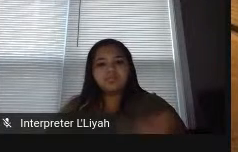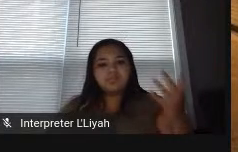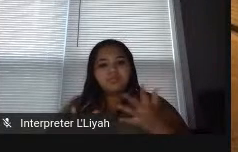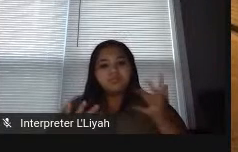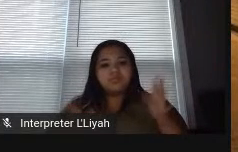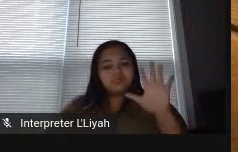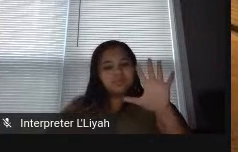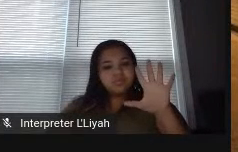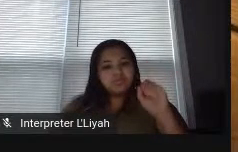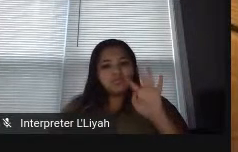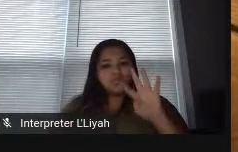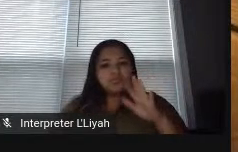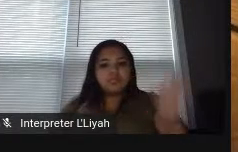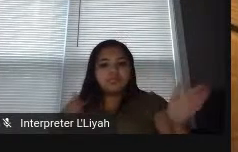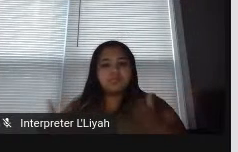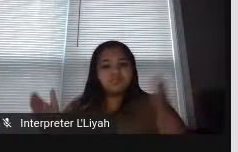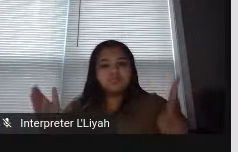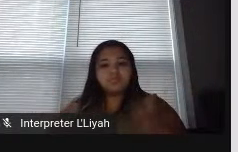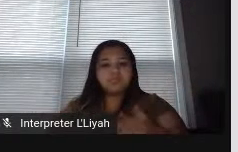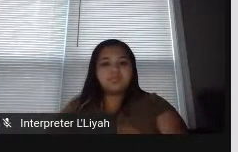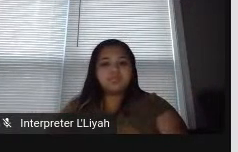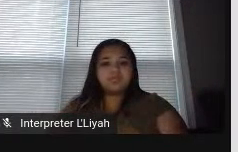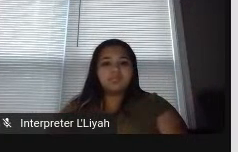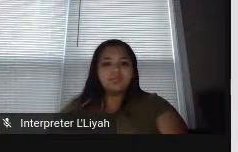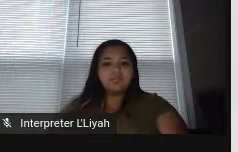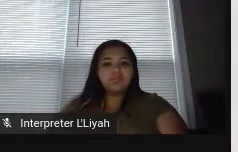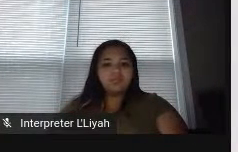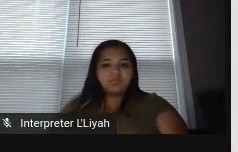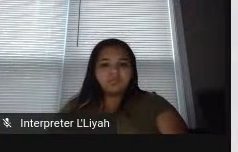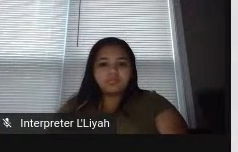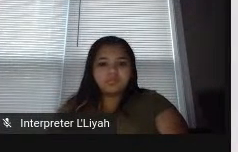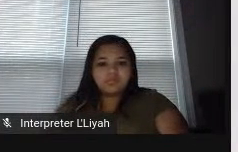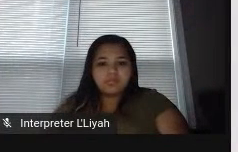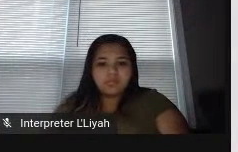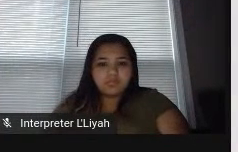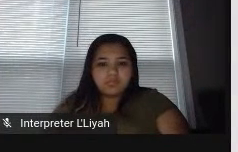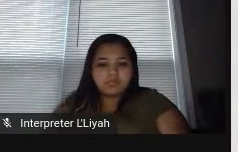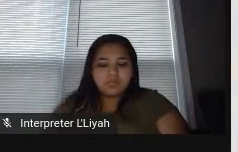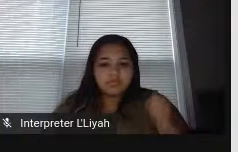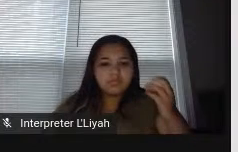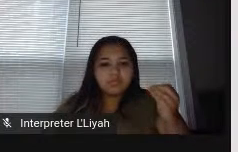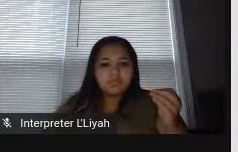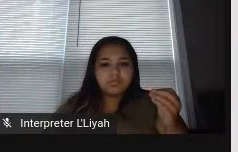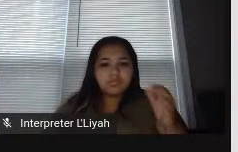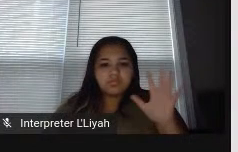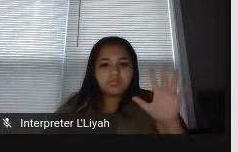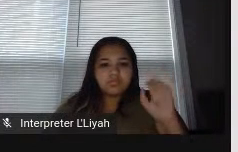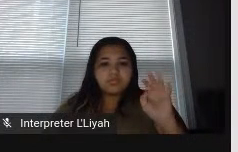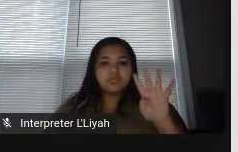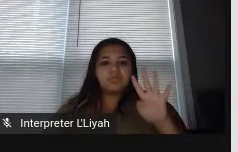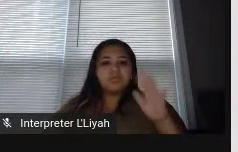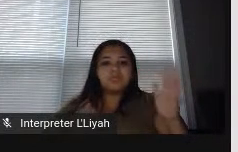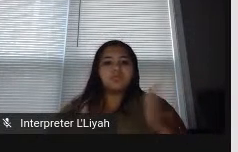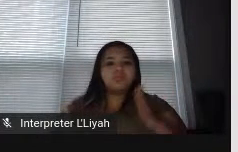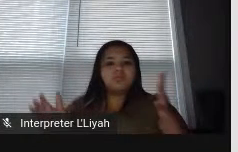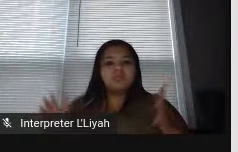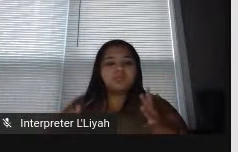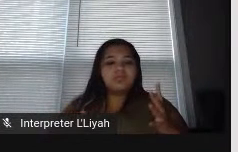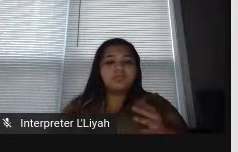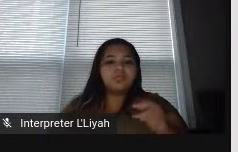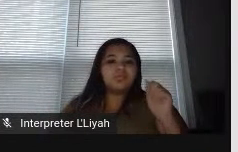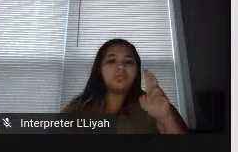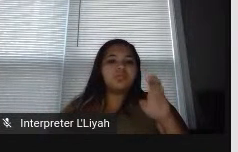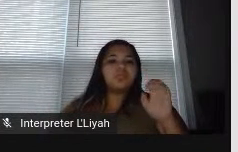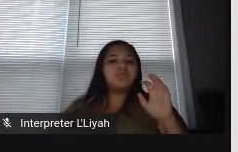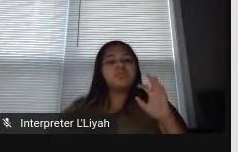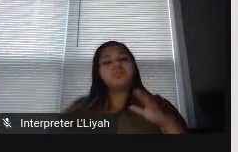What is a 504 plan? So glad you asked. So a 504 plans